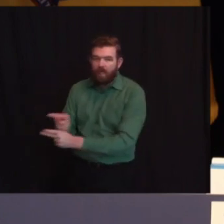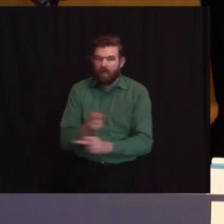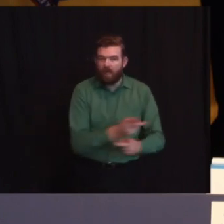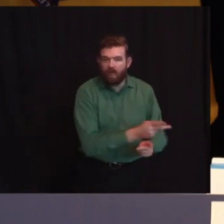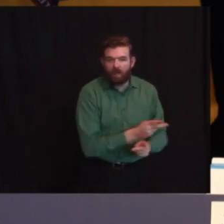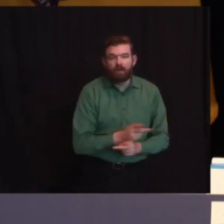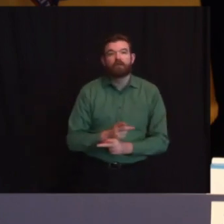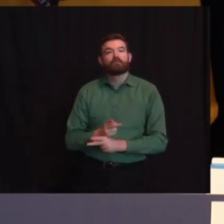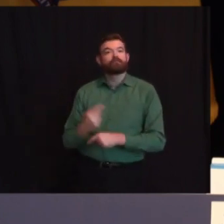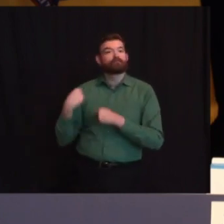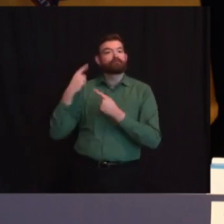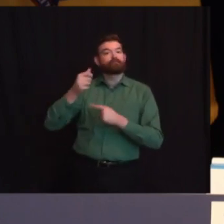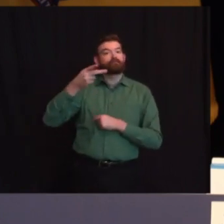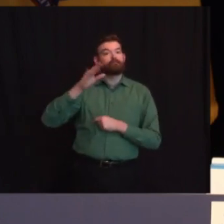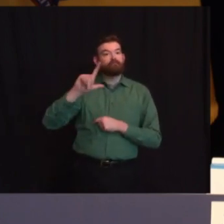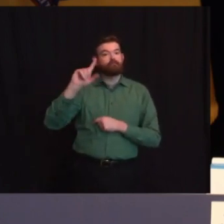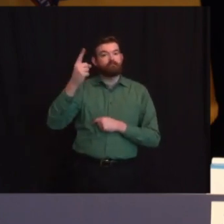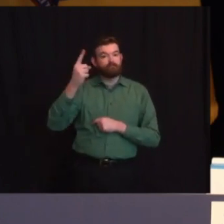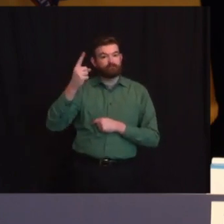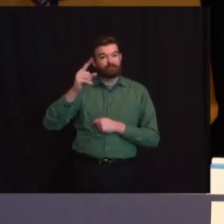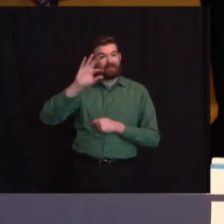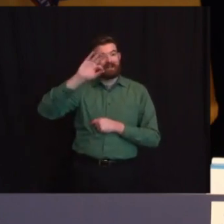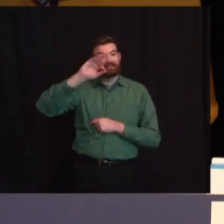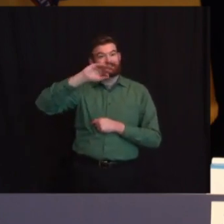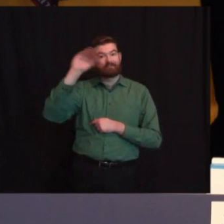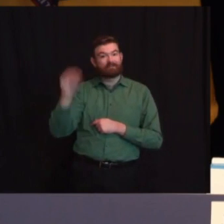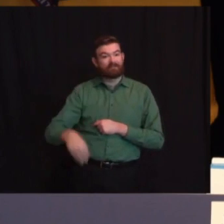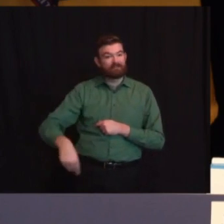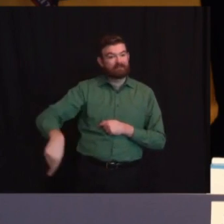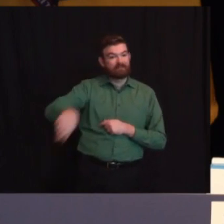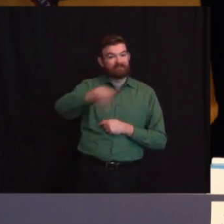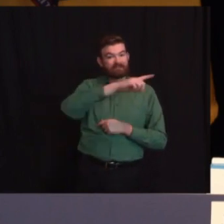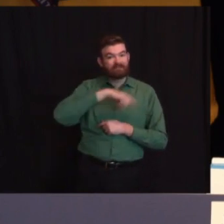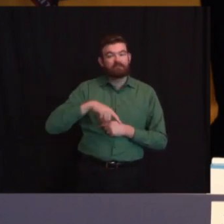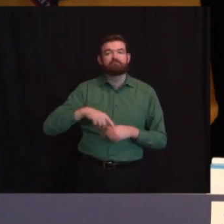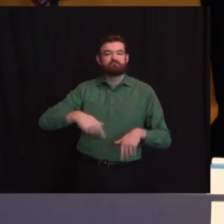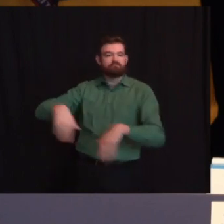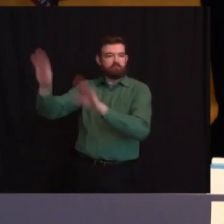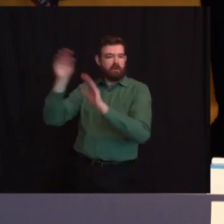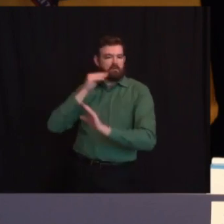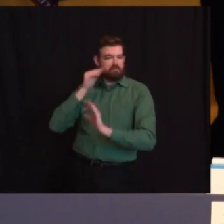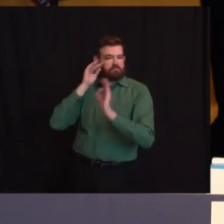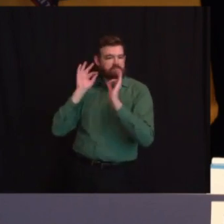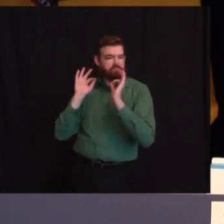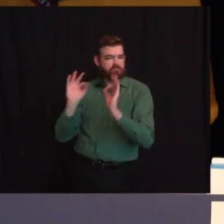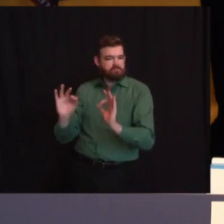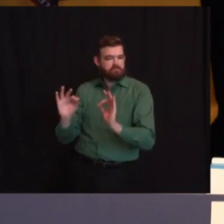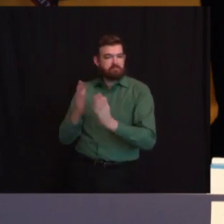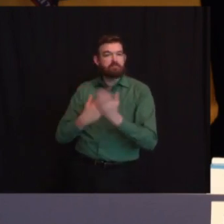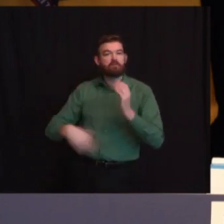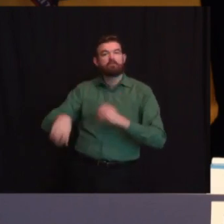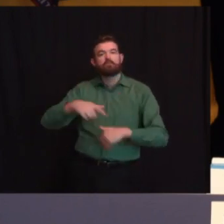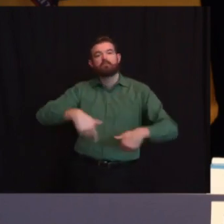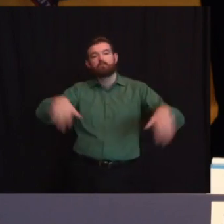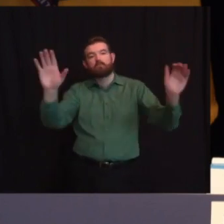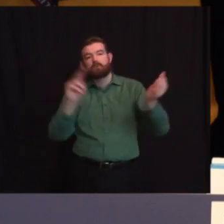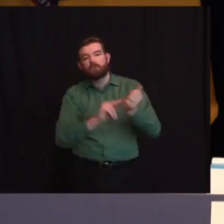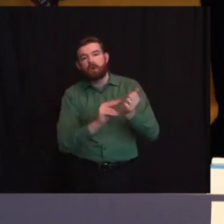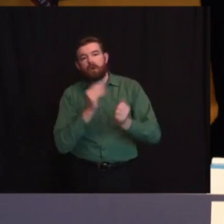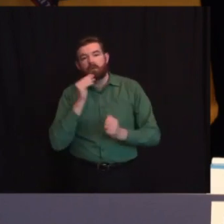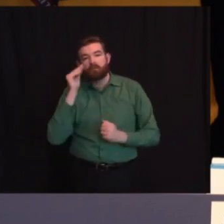returned home safely. 8% went to alternative care settings, and 1%